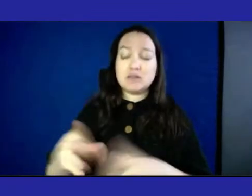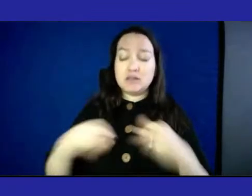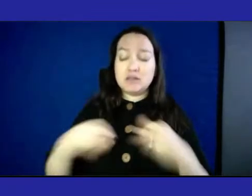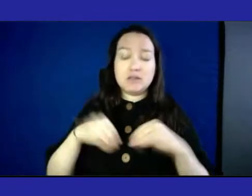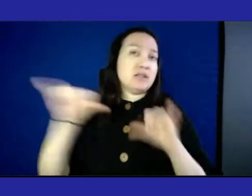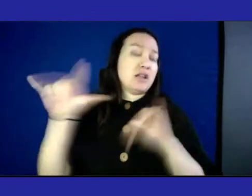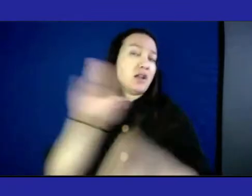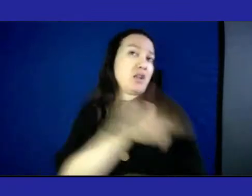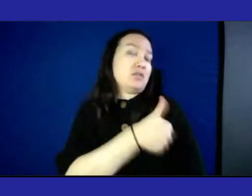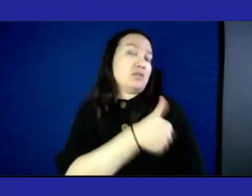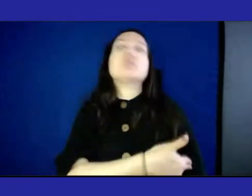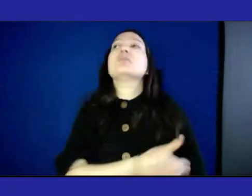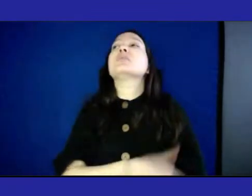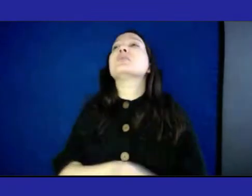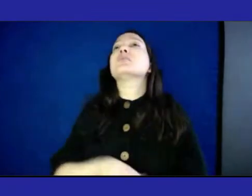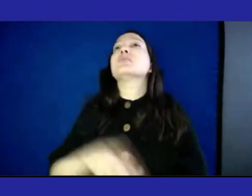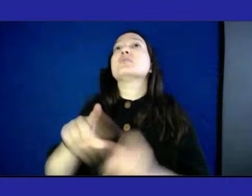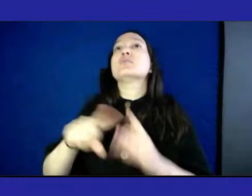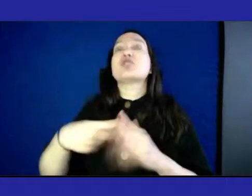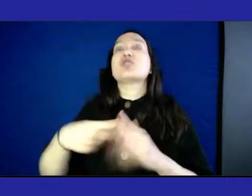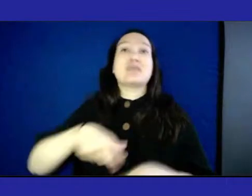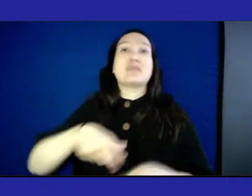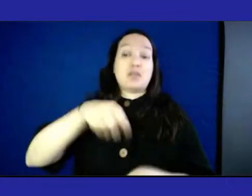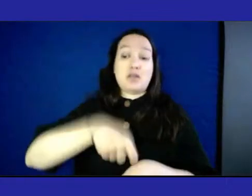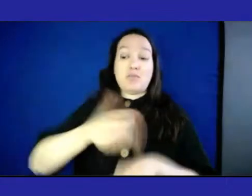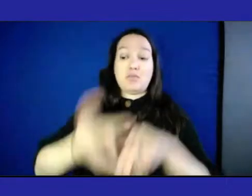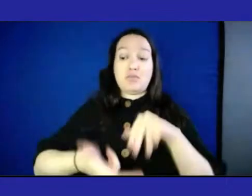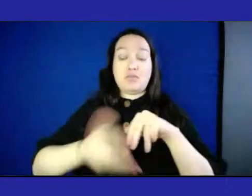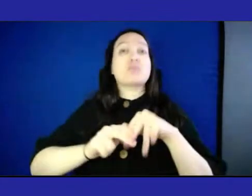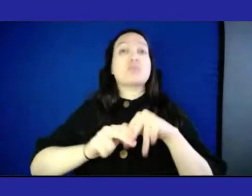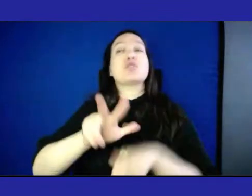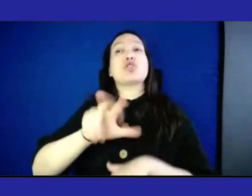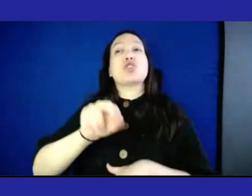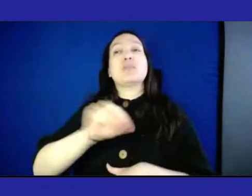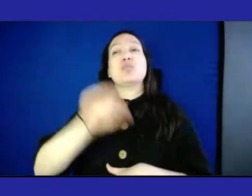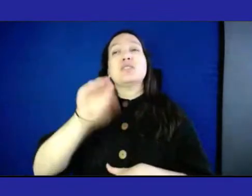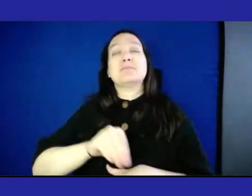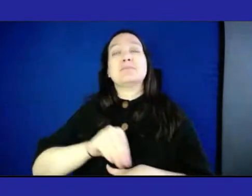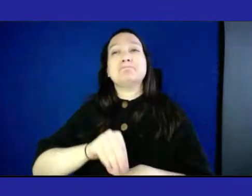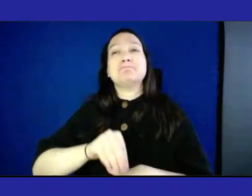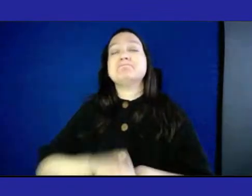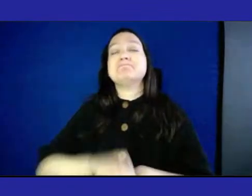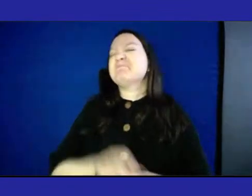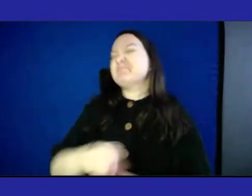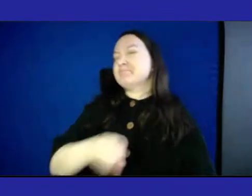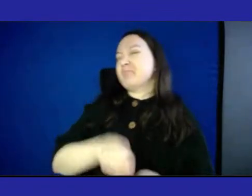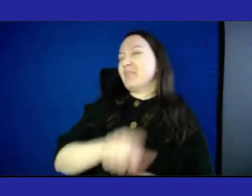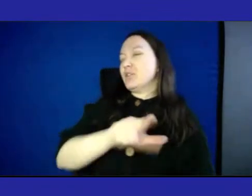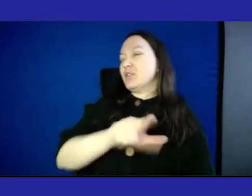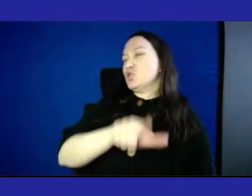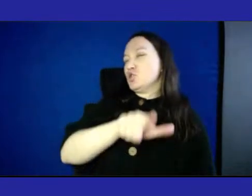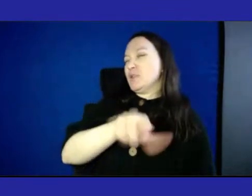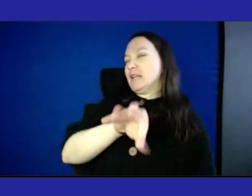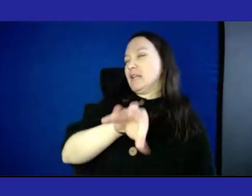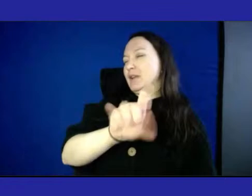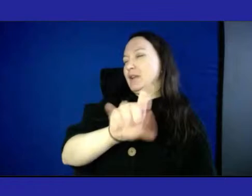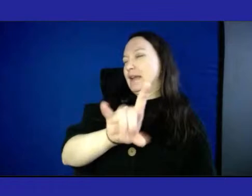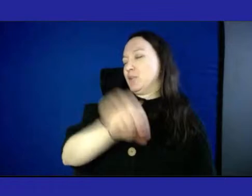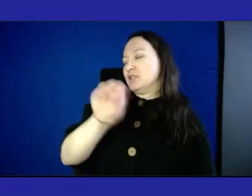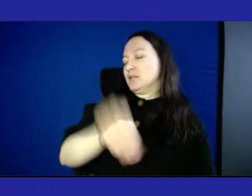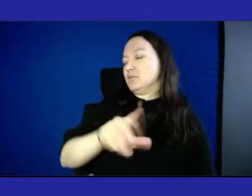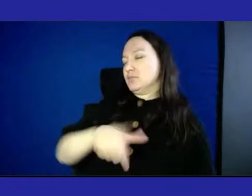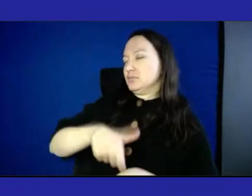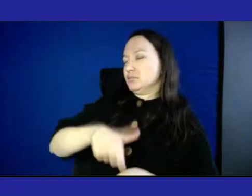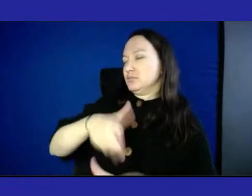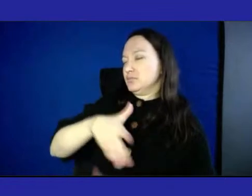first cases on time has improved by 30%, specifically 29.8. And our room utilization